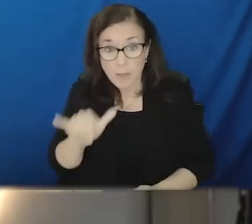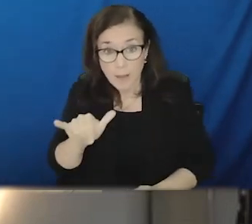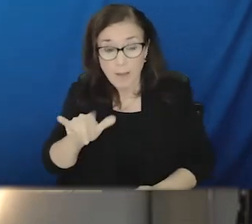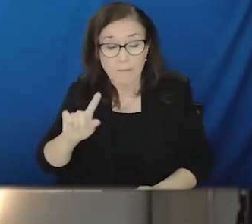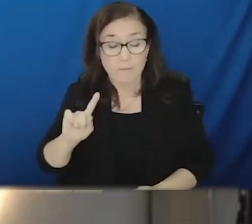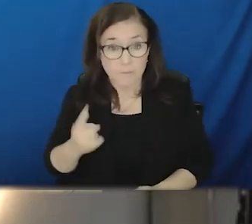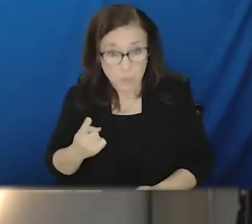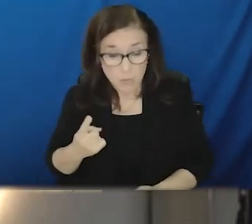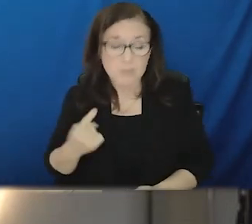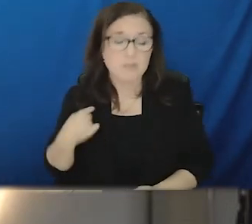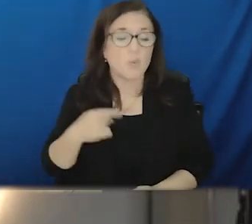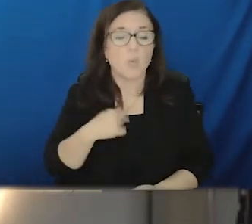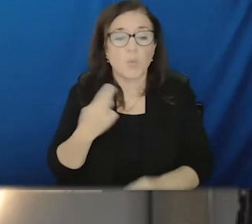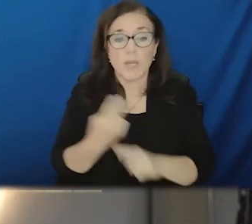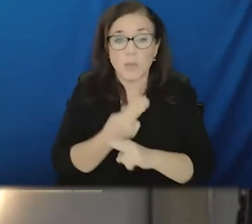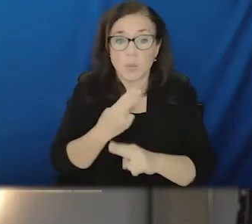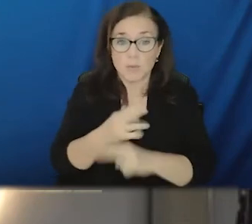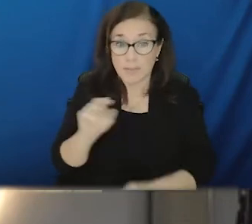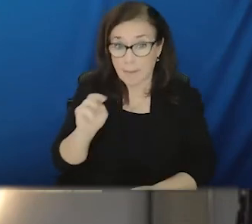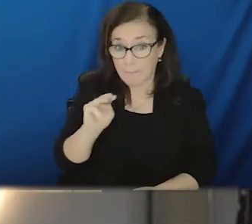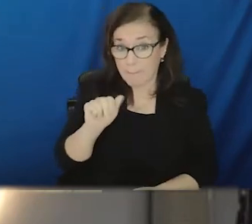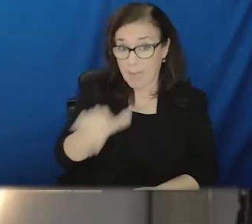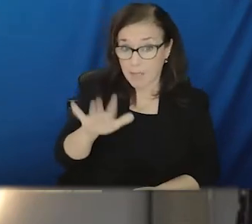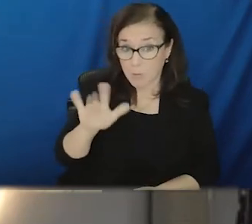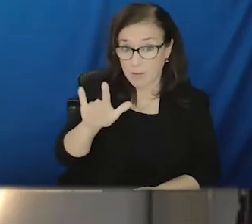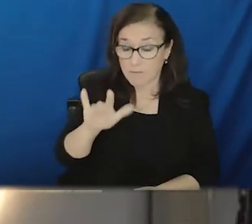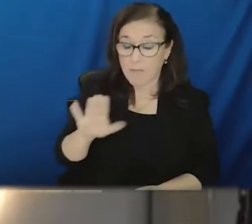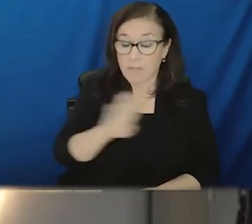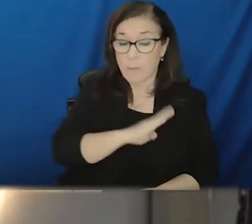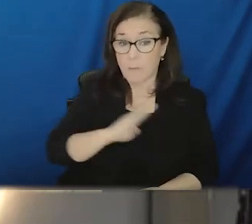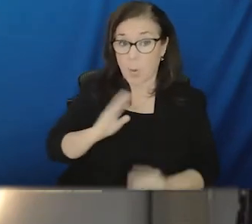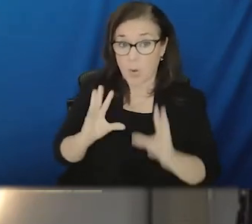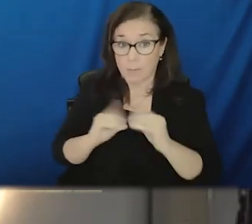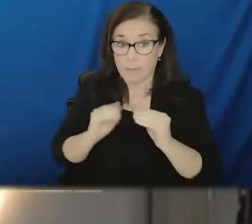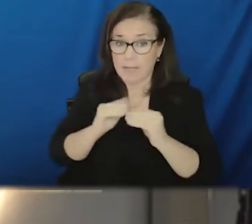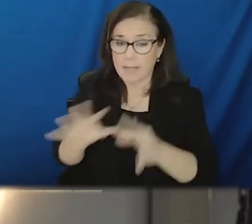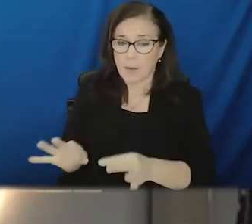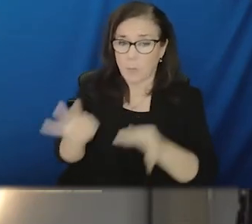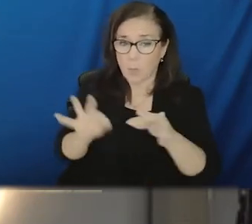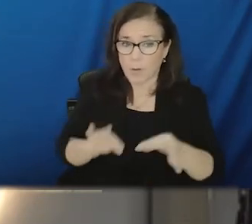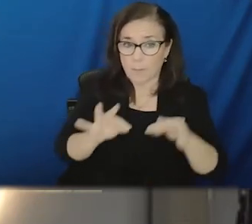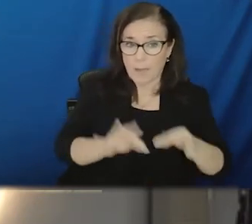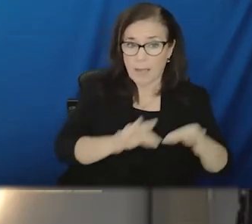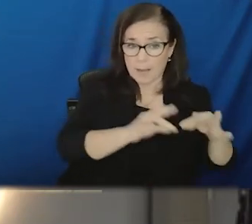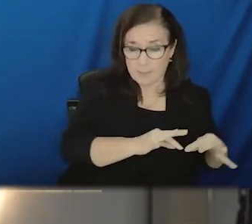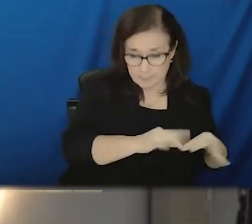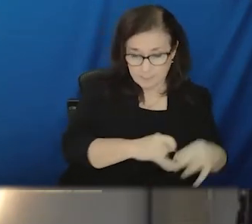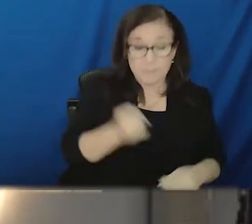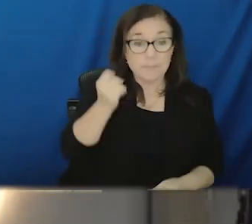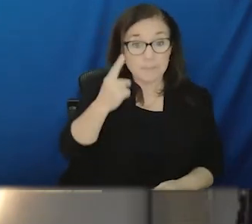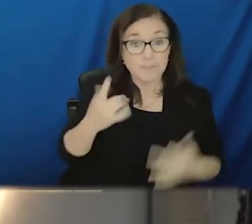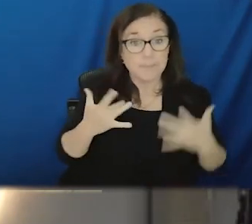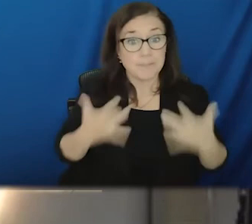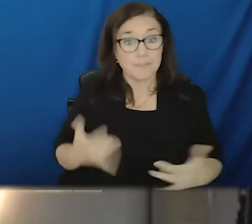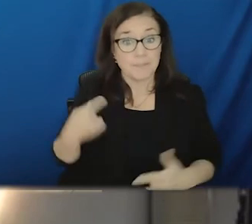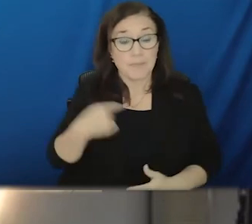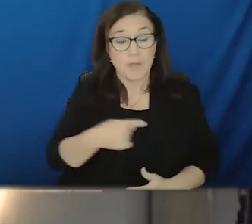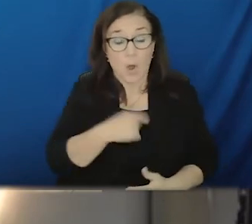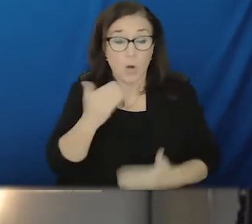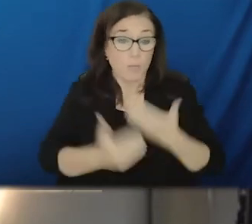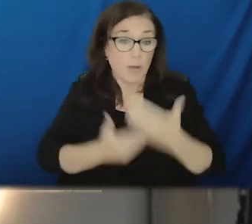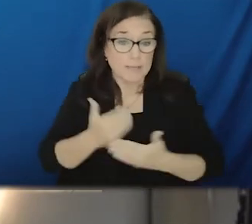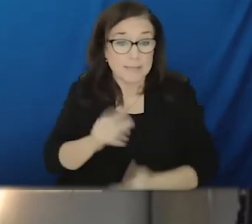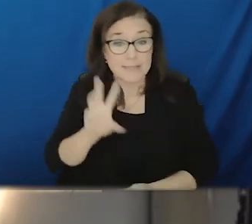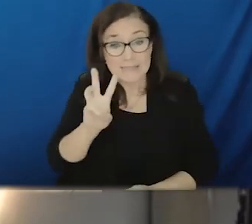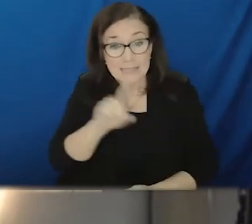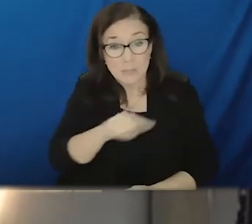meeting and worked backwards from there. Typically, our process is 6 to 8 weeks in